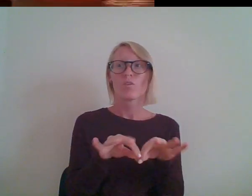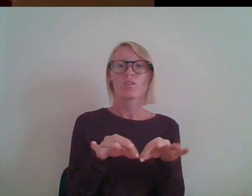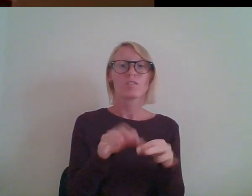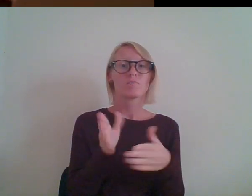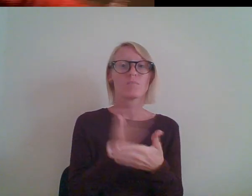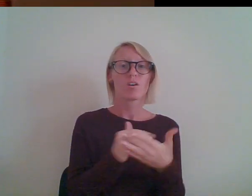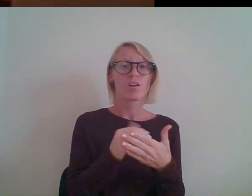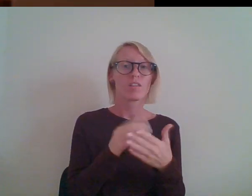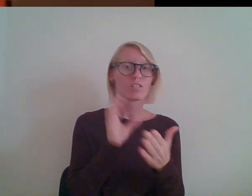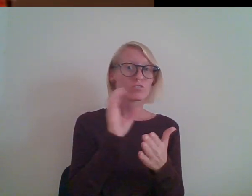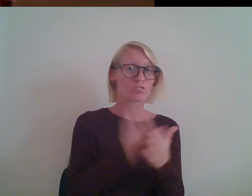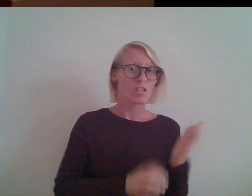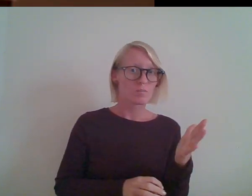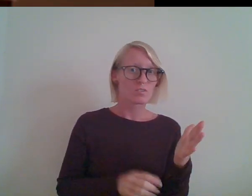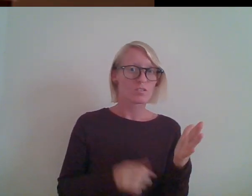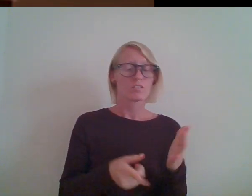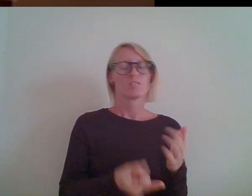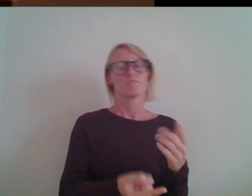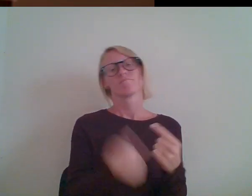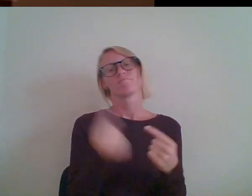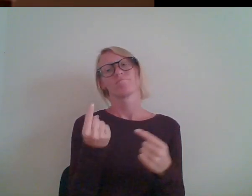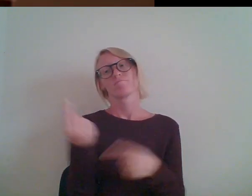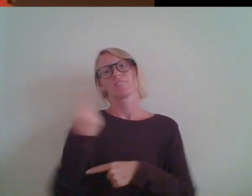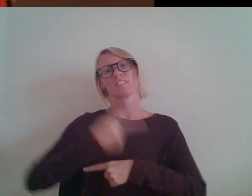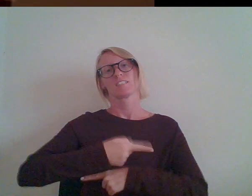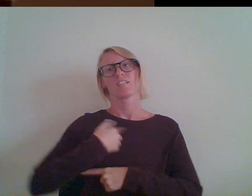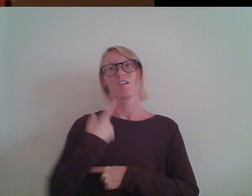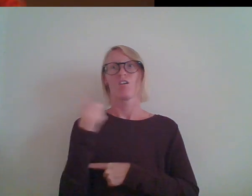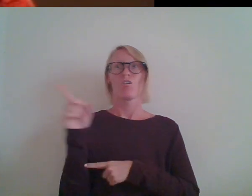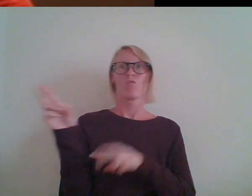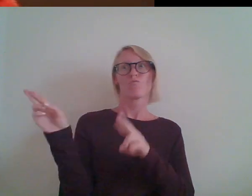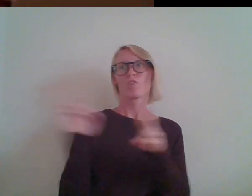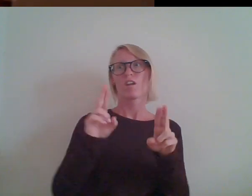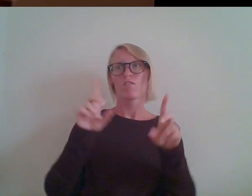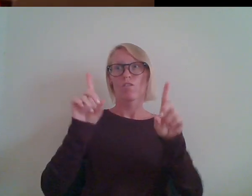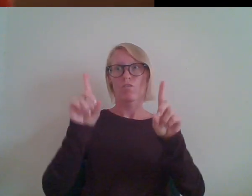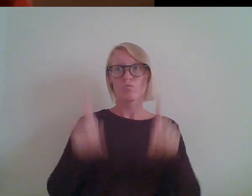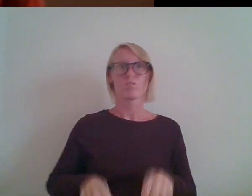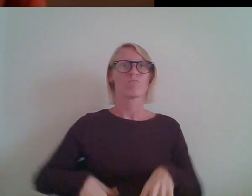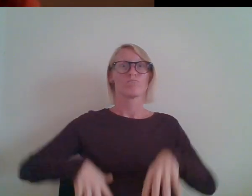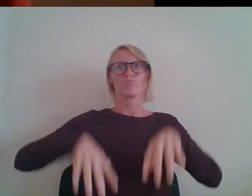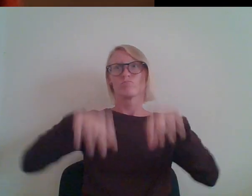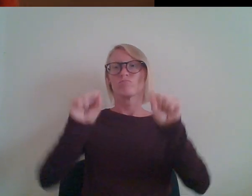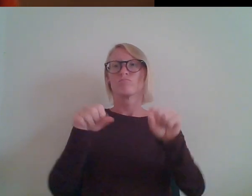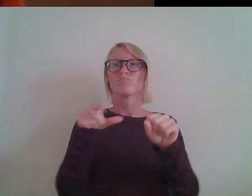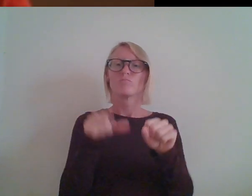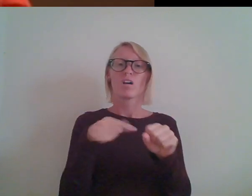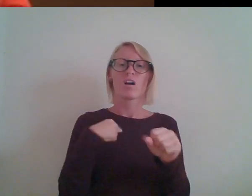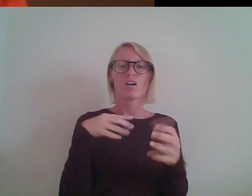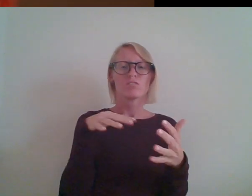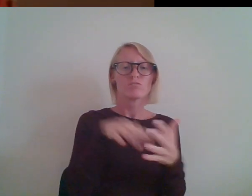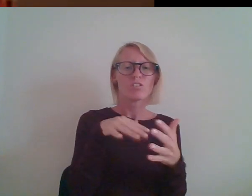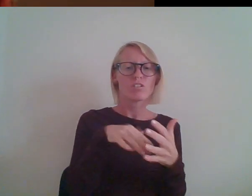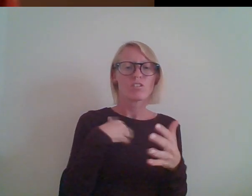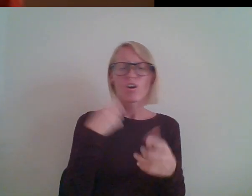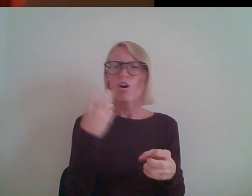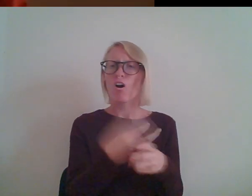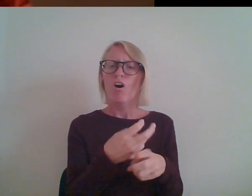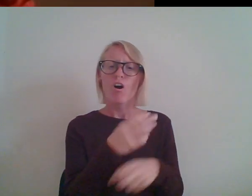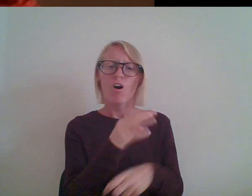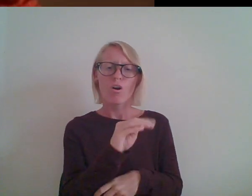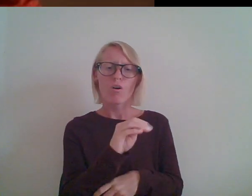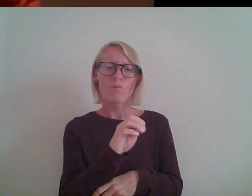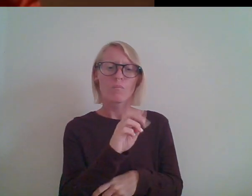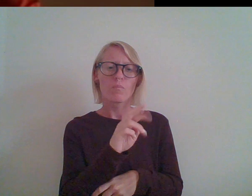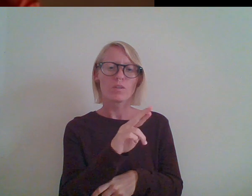chapter. And then they come in the next day all ready for the quiz. Oh, I studied hard last night, Mr. Lobdell. Here's your quiz.